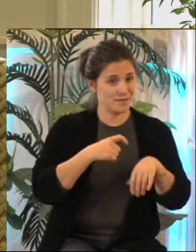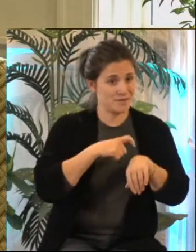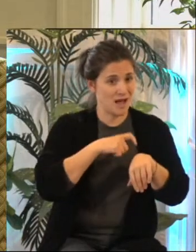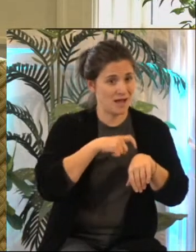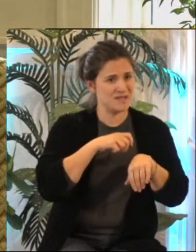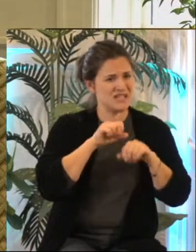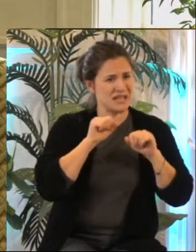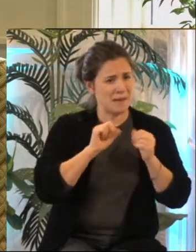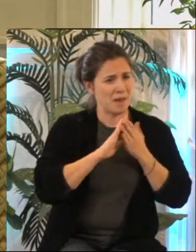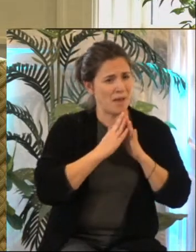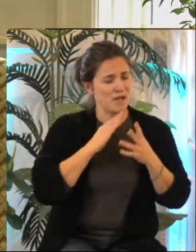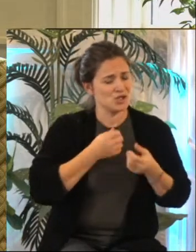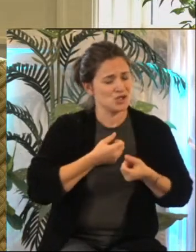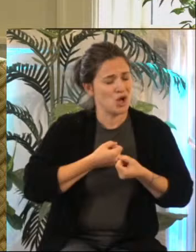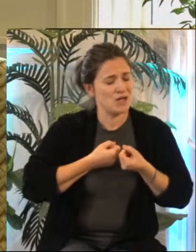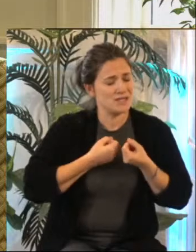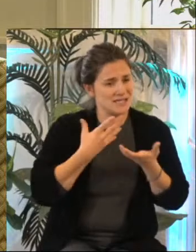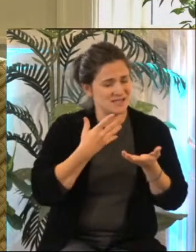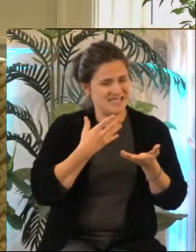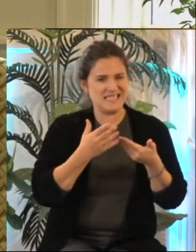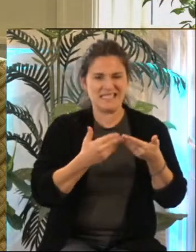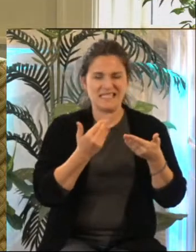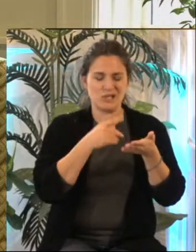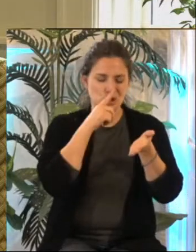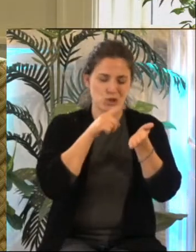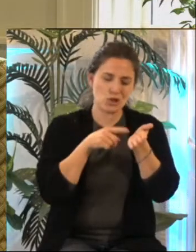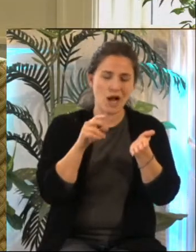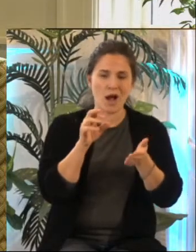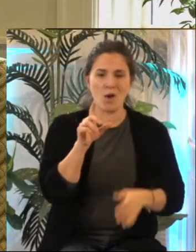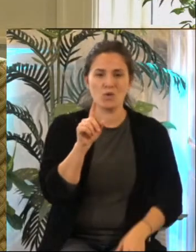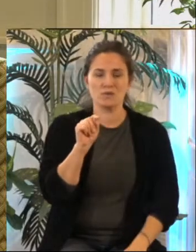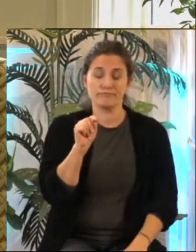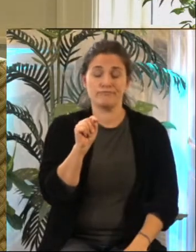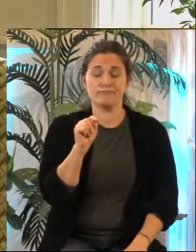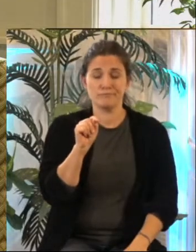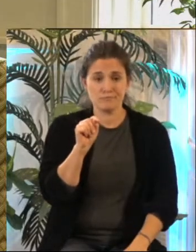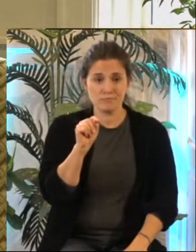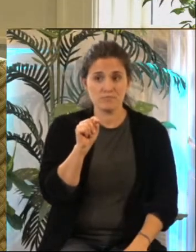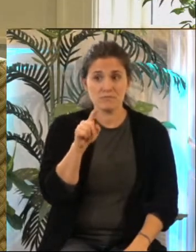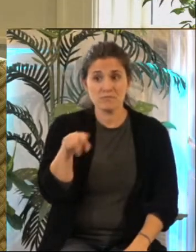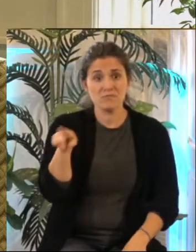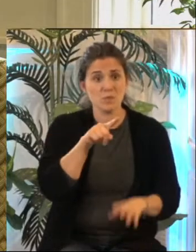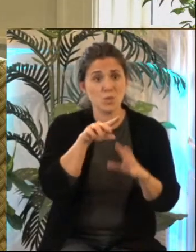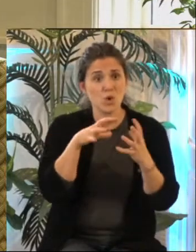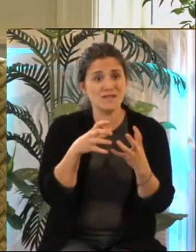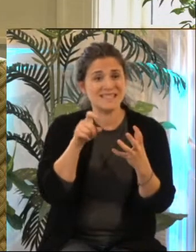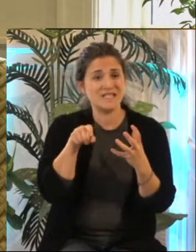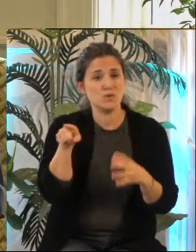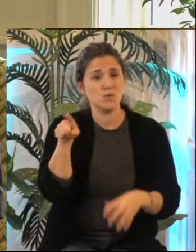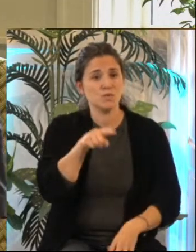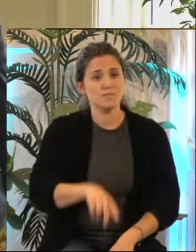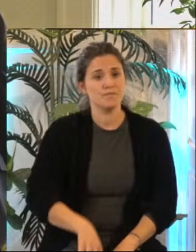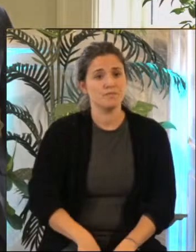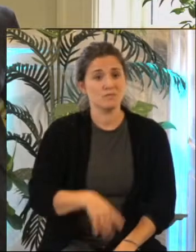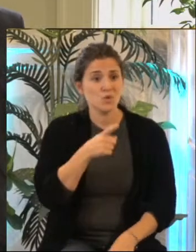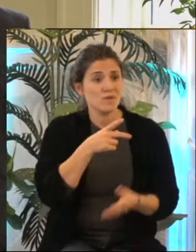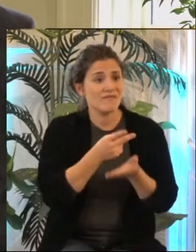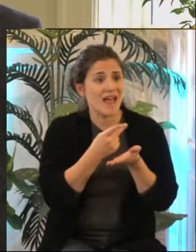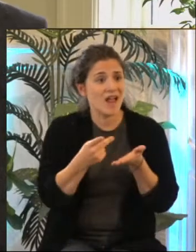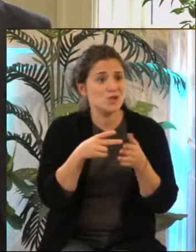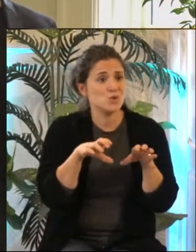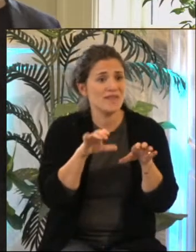we can check out, but the world needs us to do a lot more, and we can draw on these resources. To fail to do so is